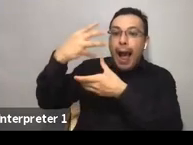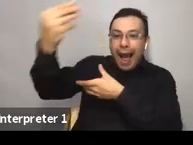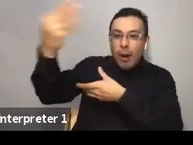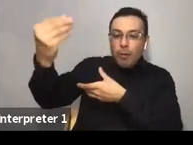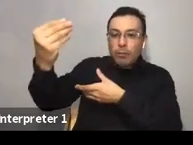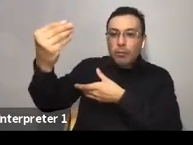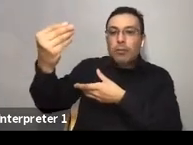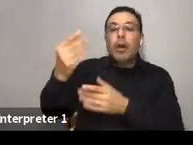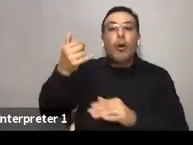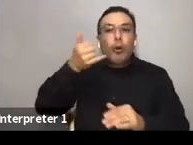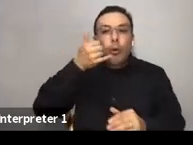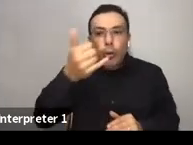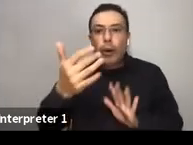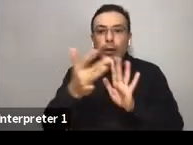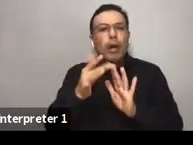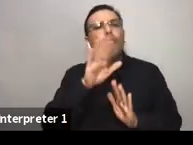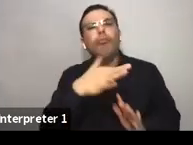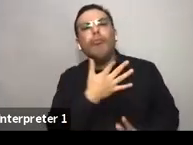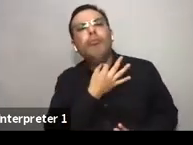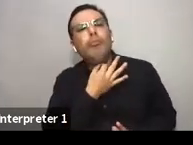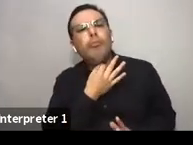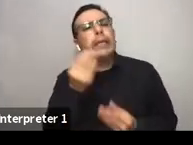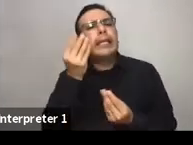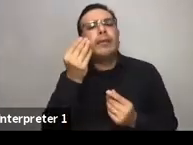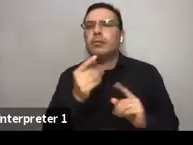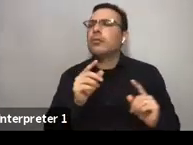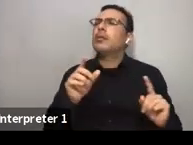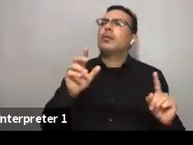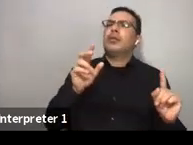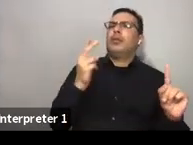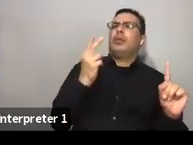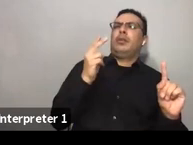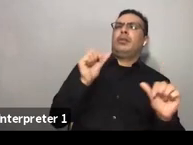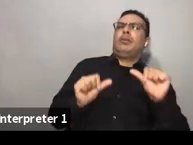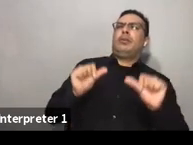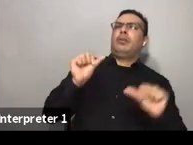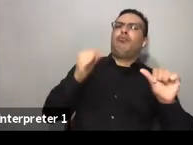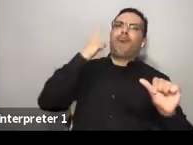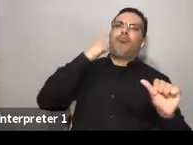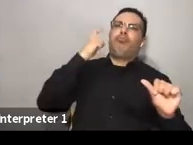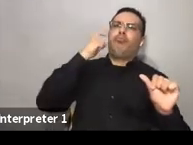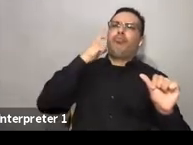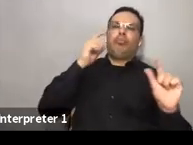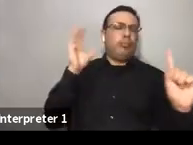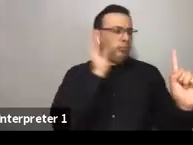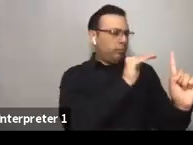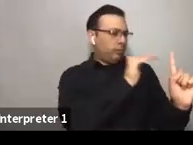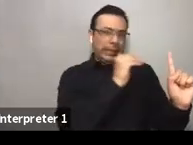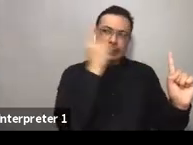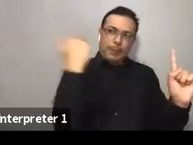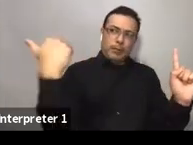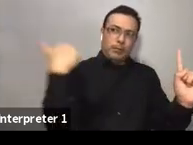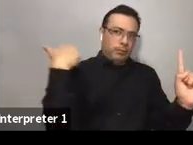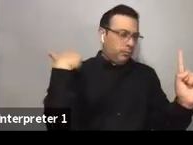survivors' private information, and that you'll alert the survivor of any limitations of that protection before they share it with